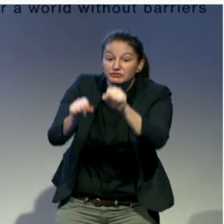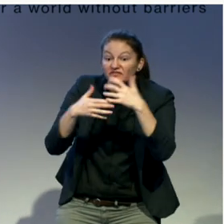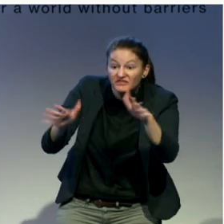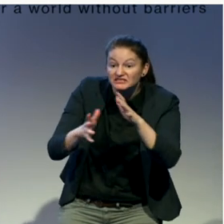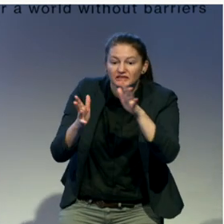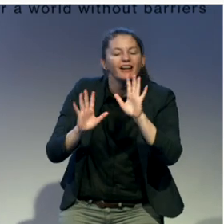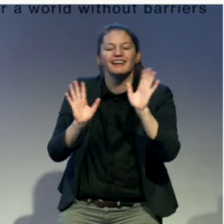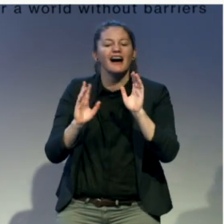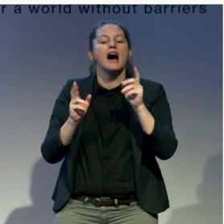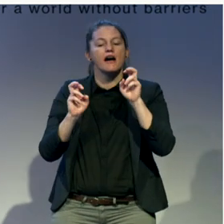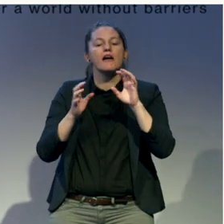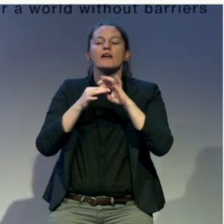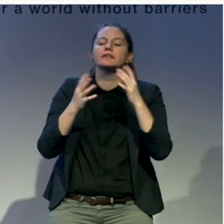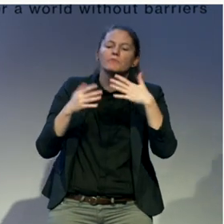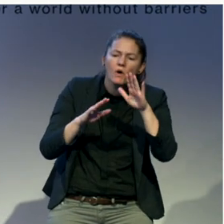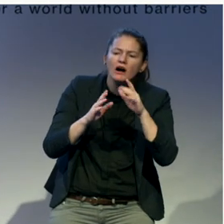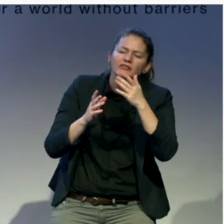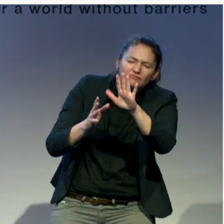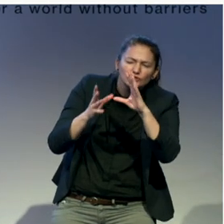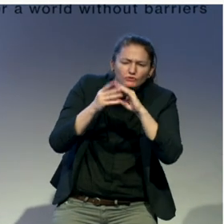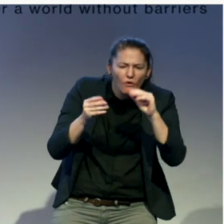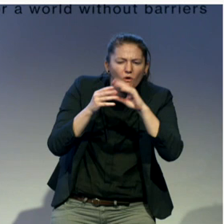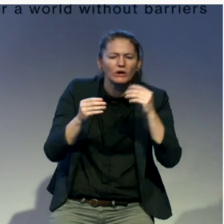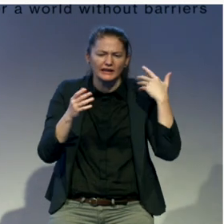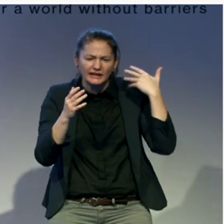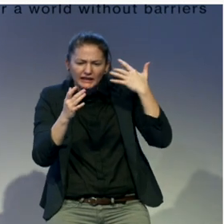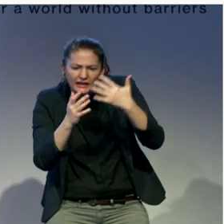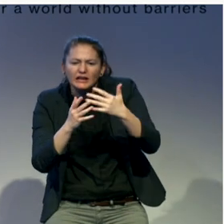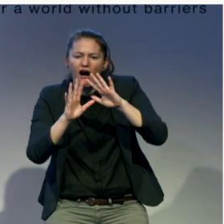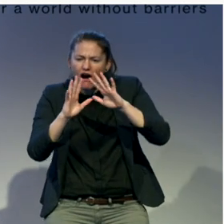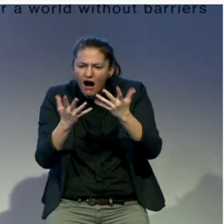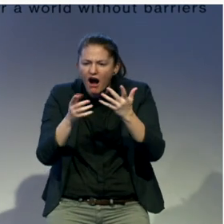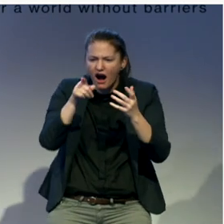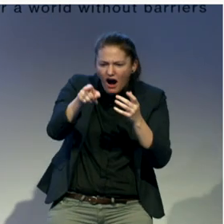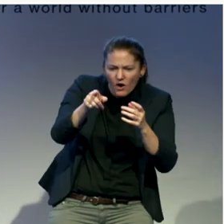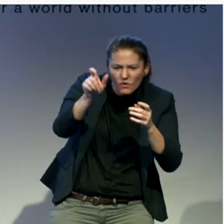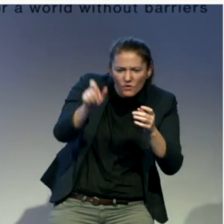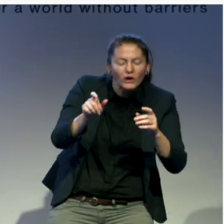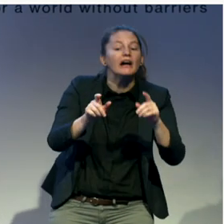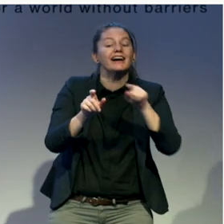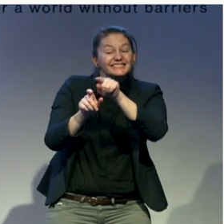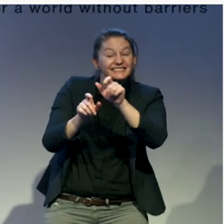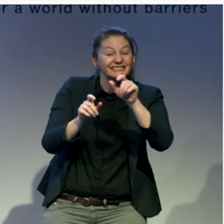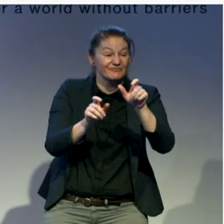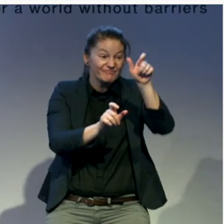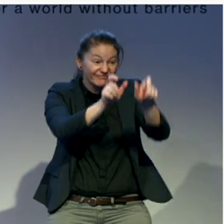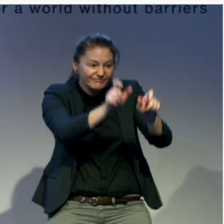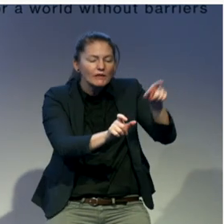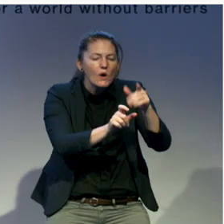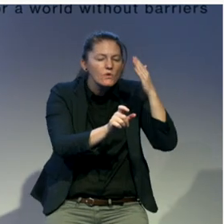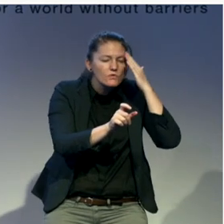staff, they came to us, to the leading staff, and said, hey, we need to change